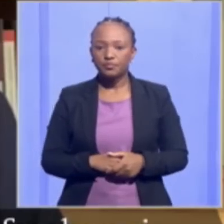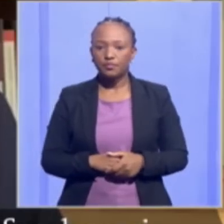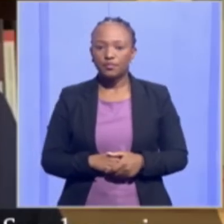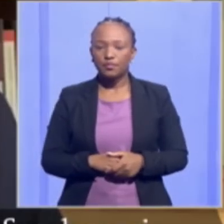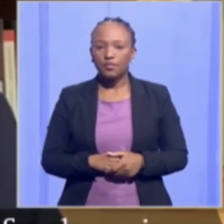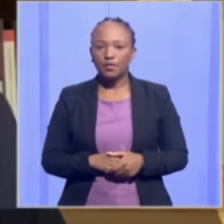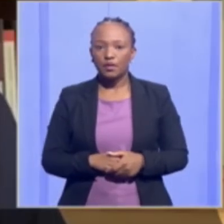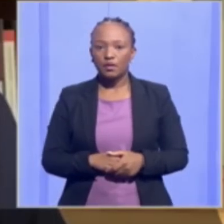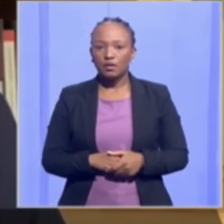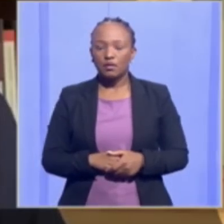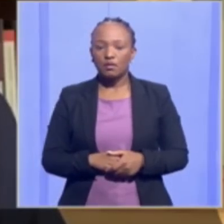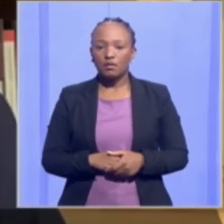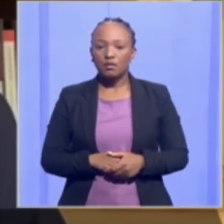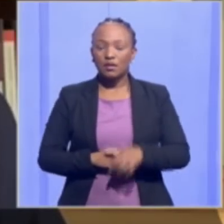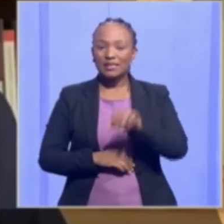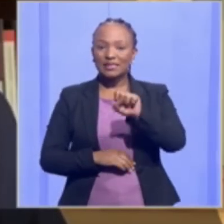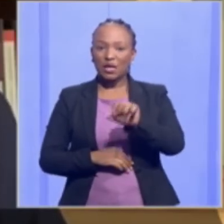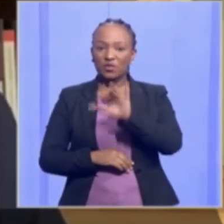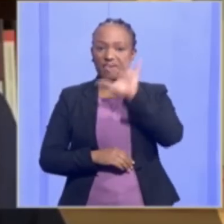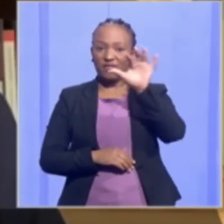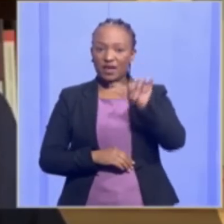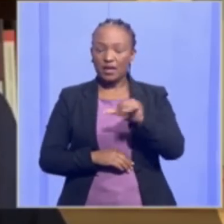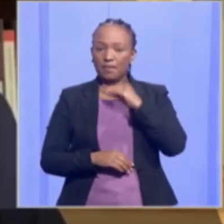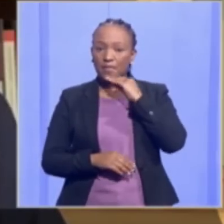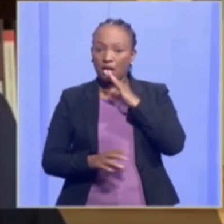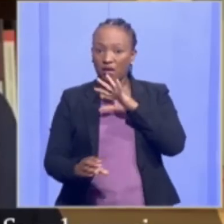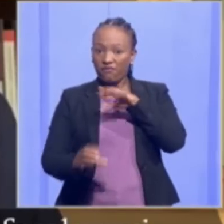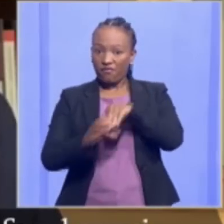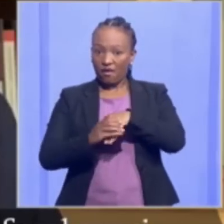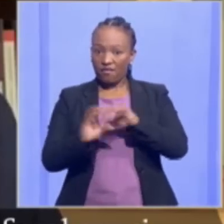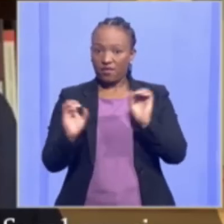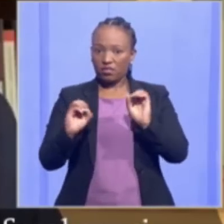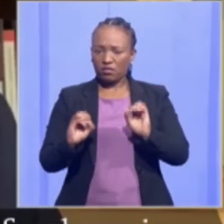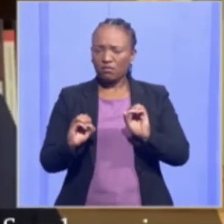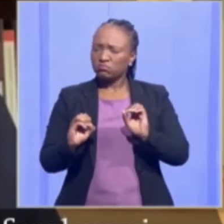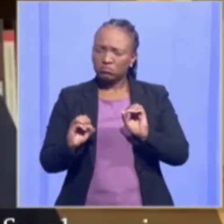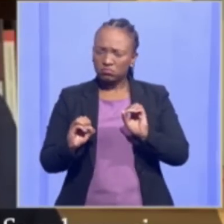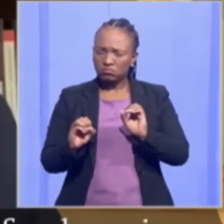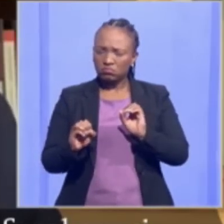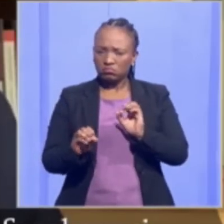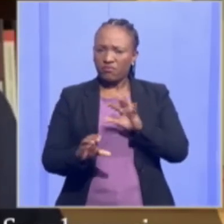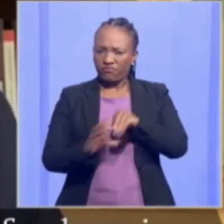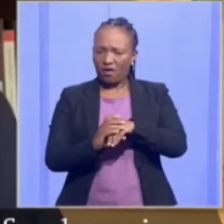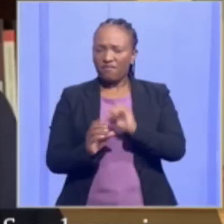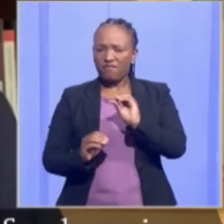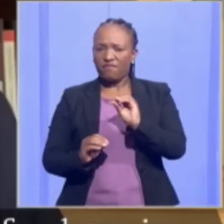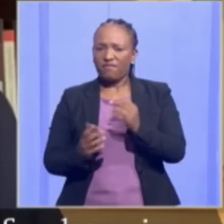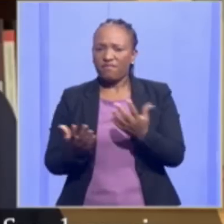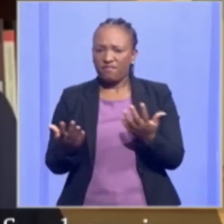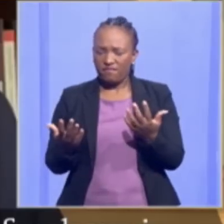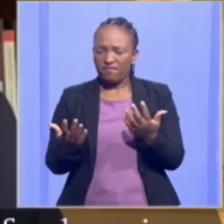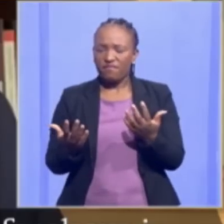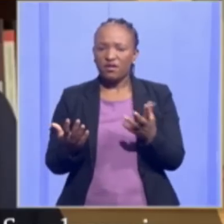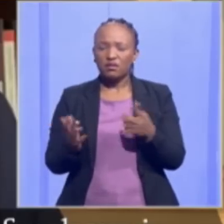was not left unscathed because of that, and that was demonstrated in